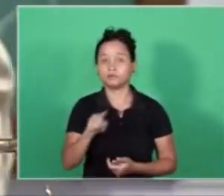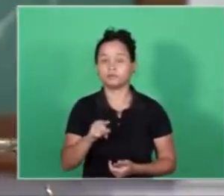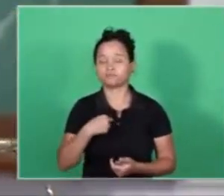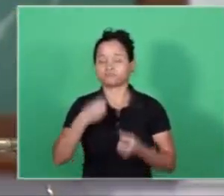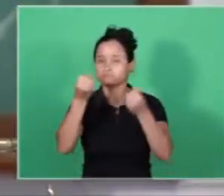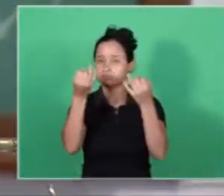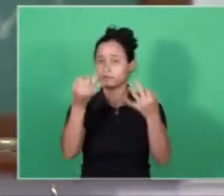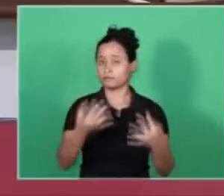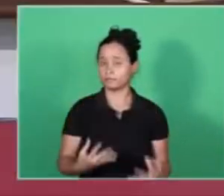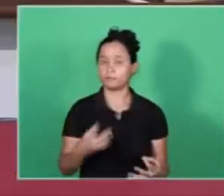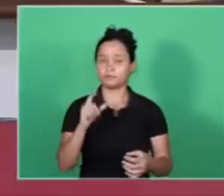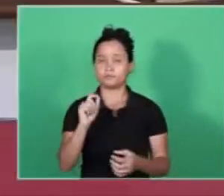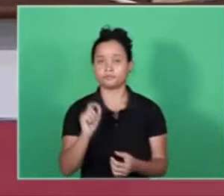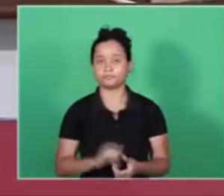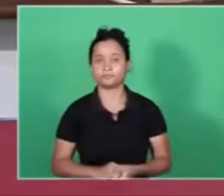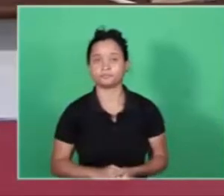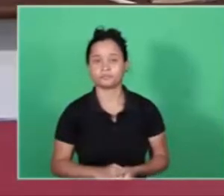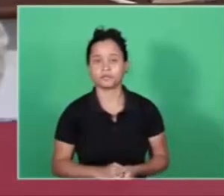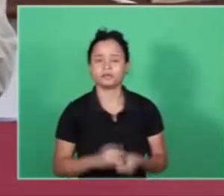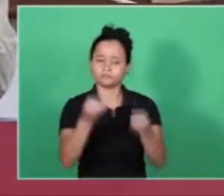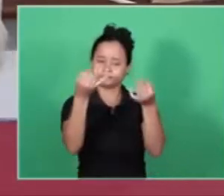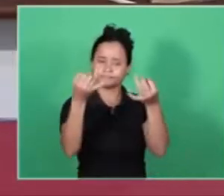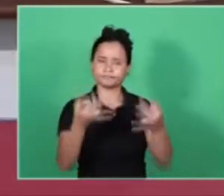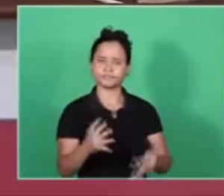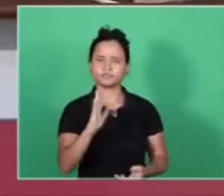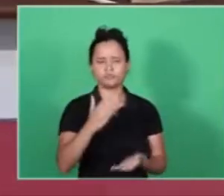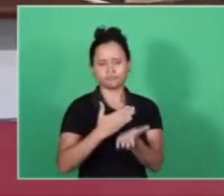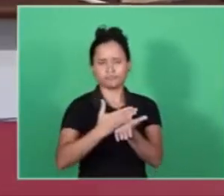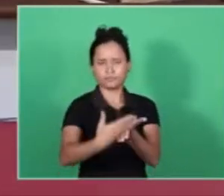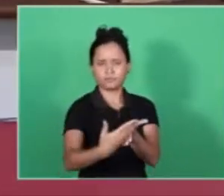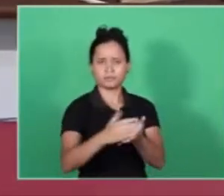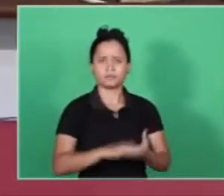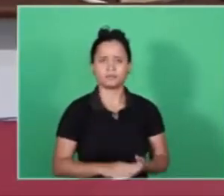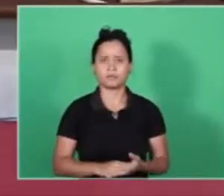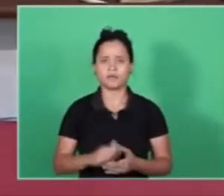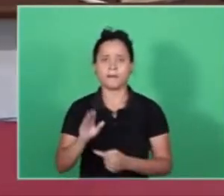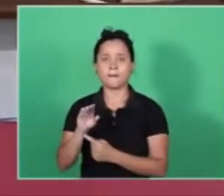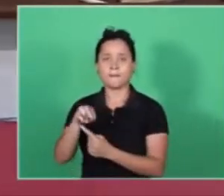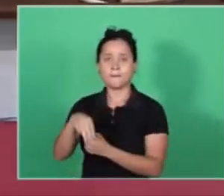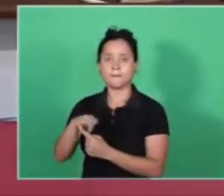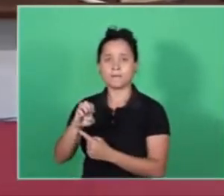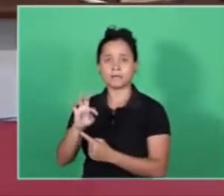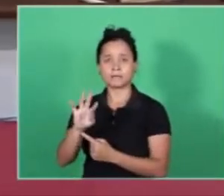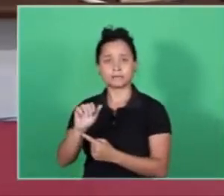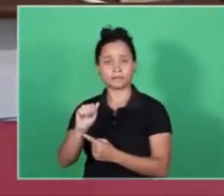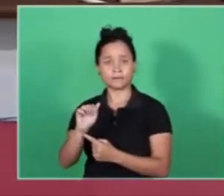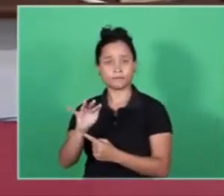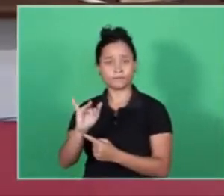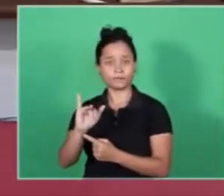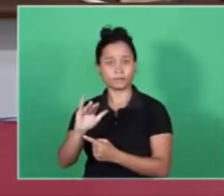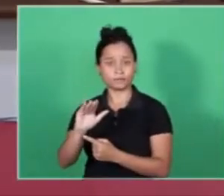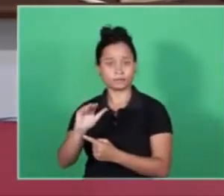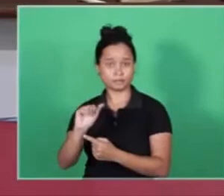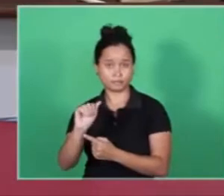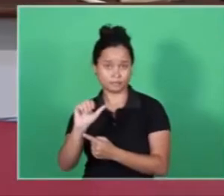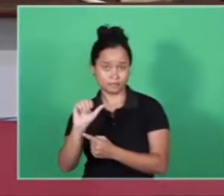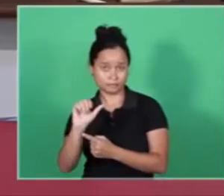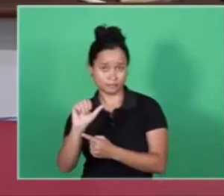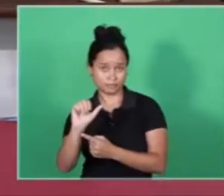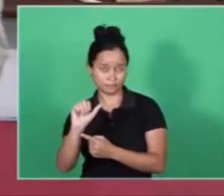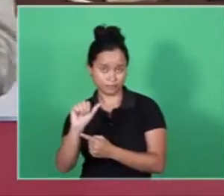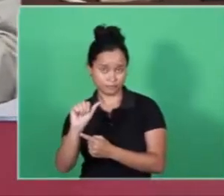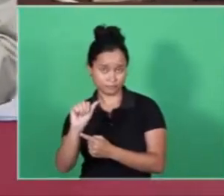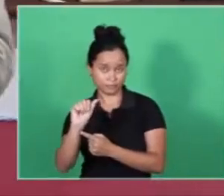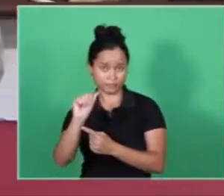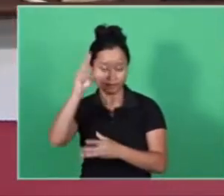So what I'm saying is what I said in the beginning, that metaphysics is within, he